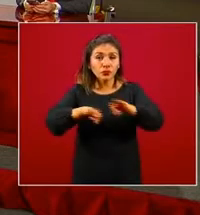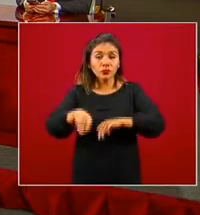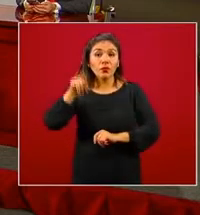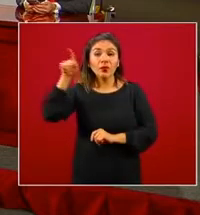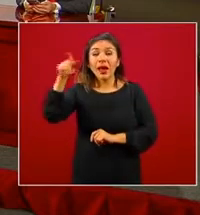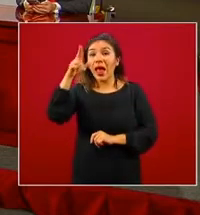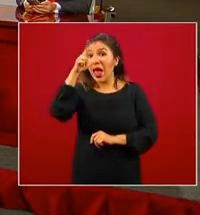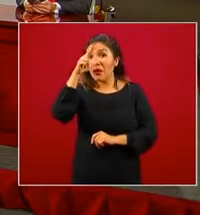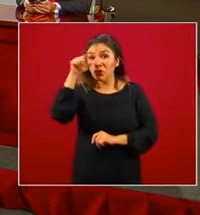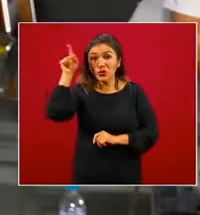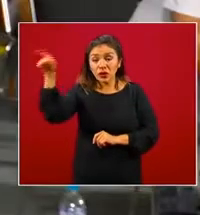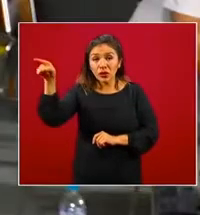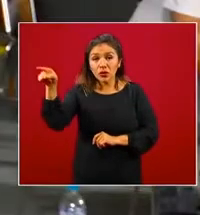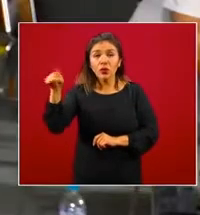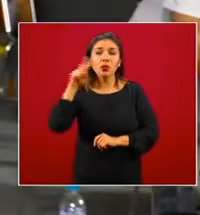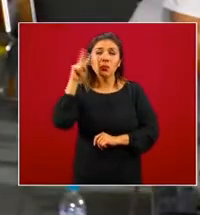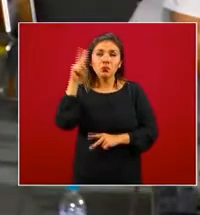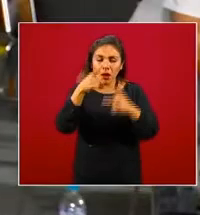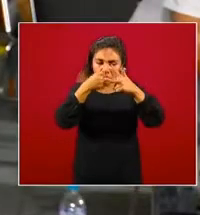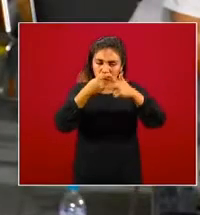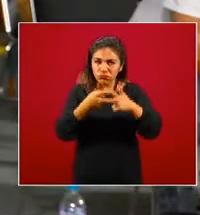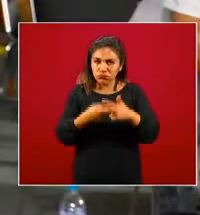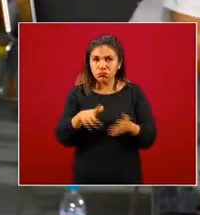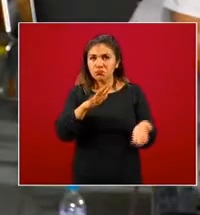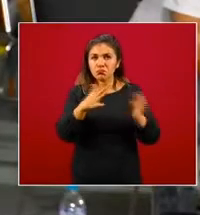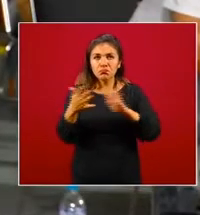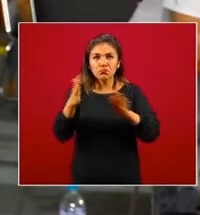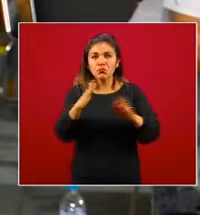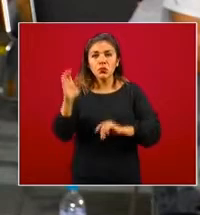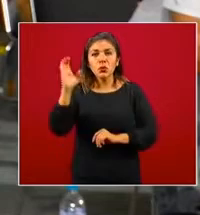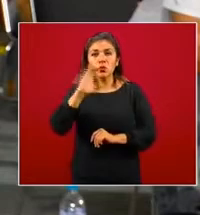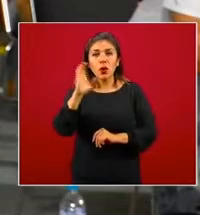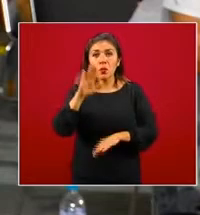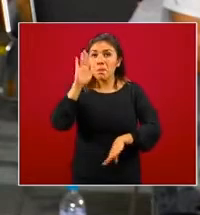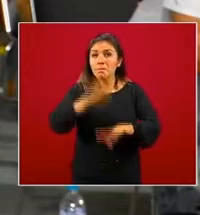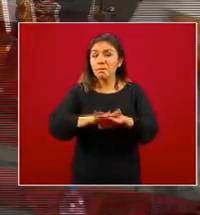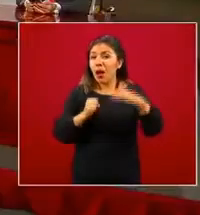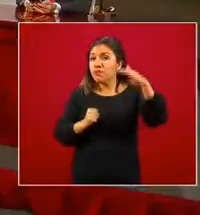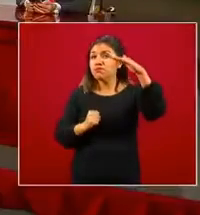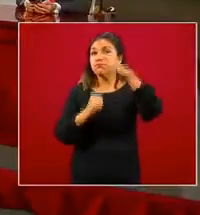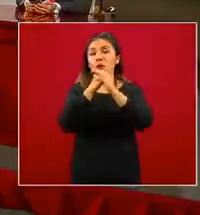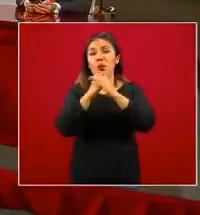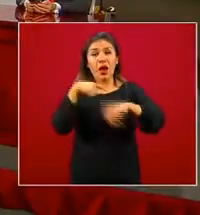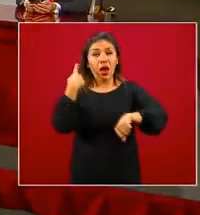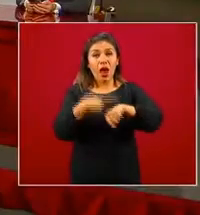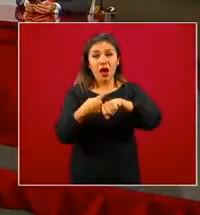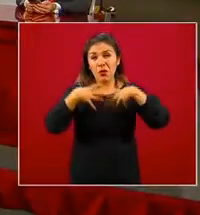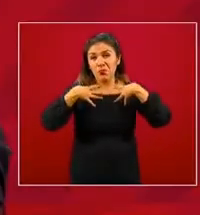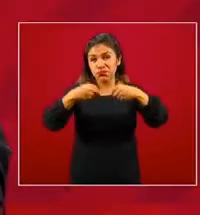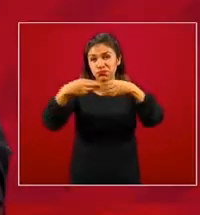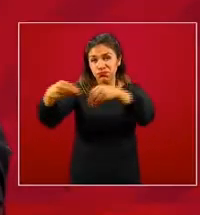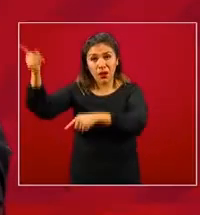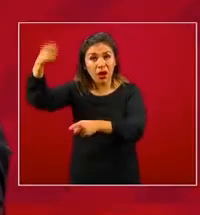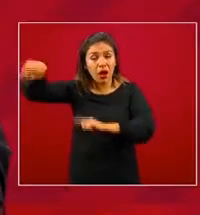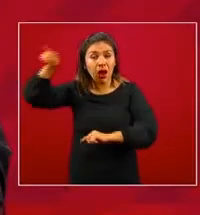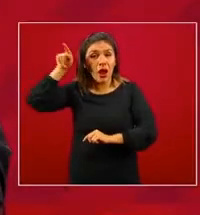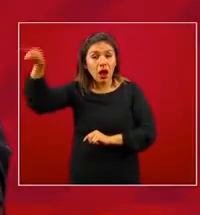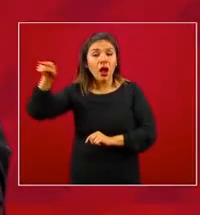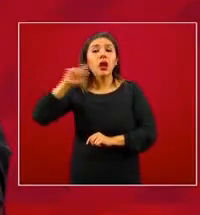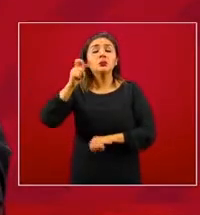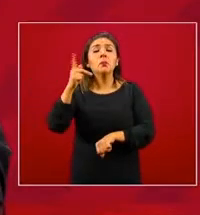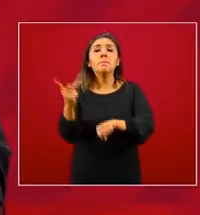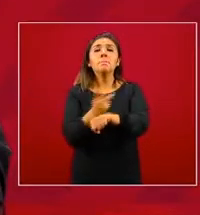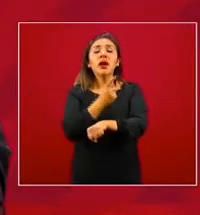the mathematicians share with us, in the case of the city of Hermosillo, the crest of the